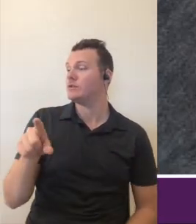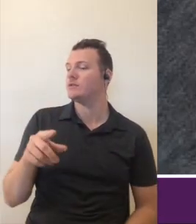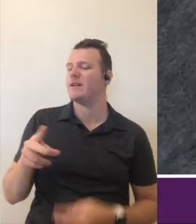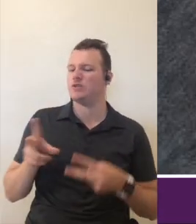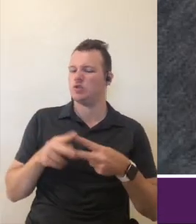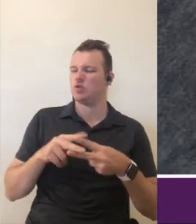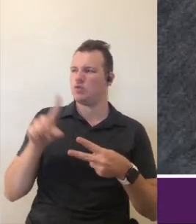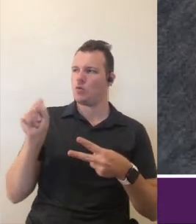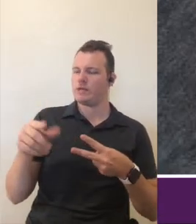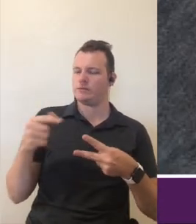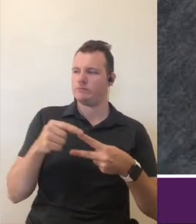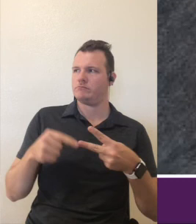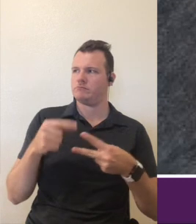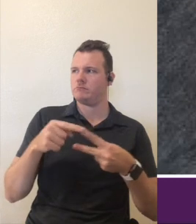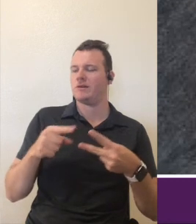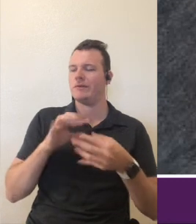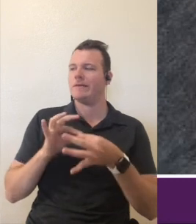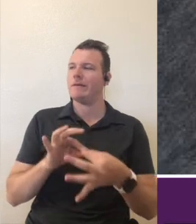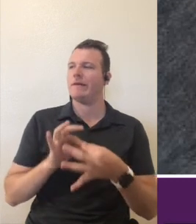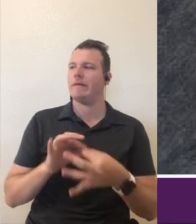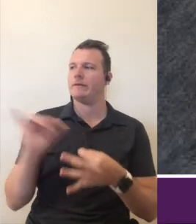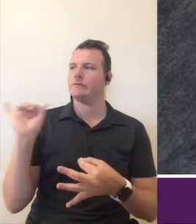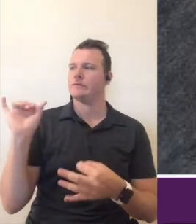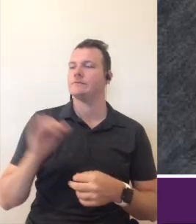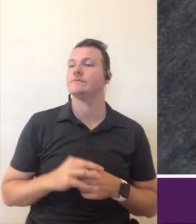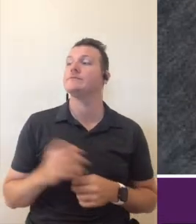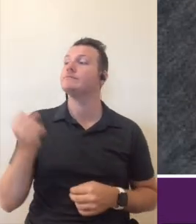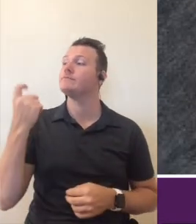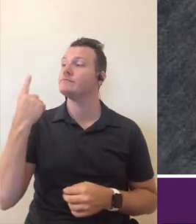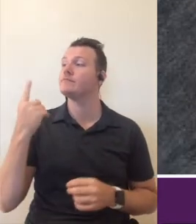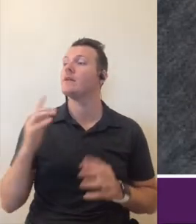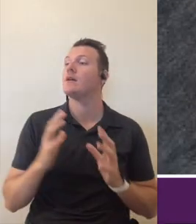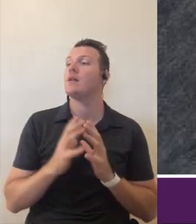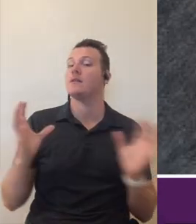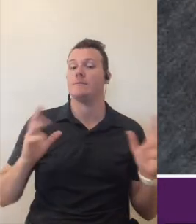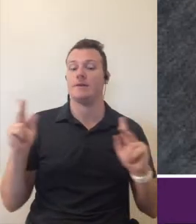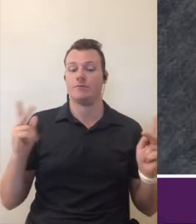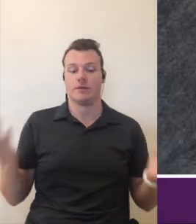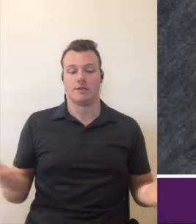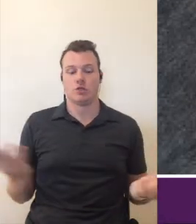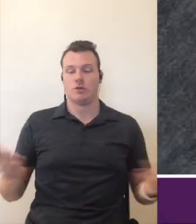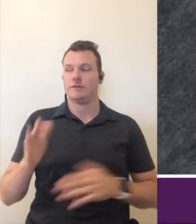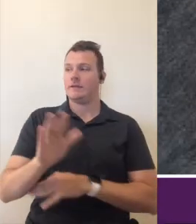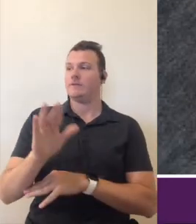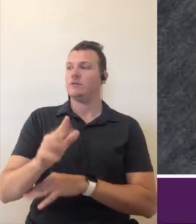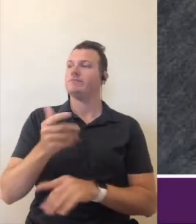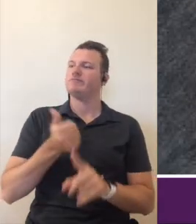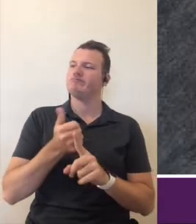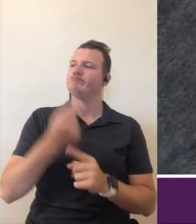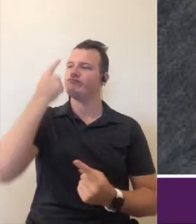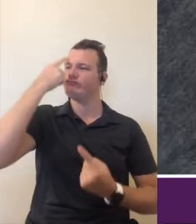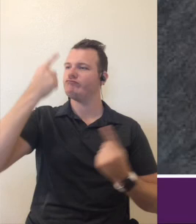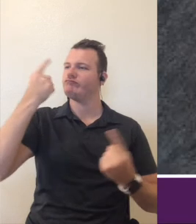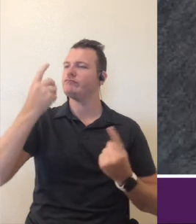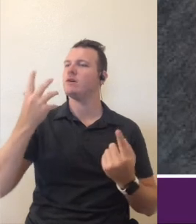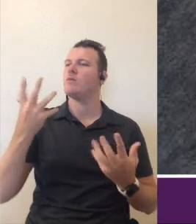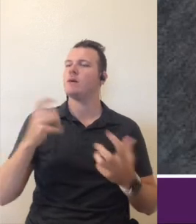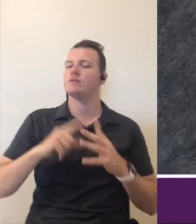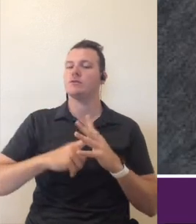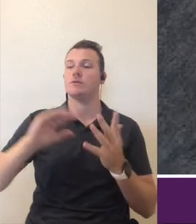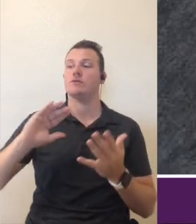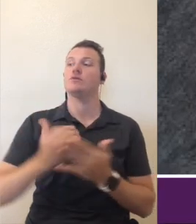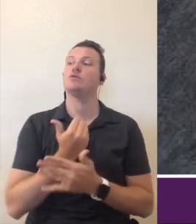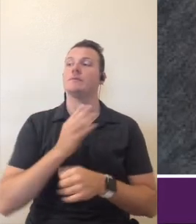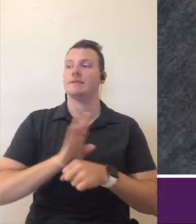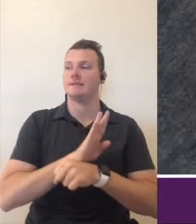sense. The next question, these two questions kind of also go together. So a lot of the folks who are